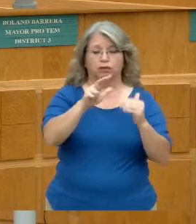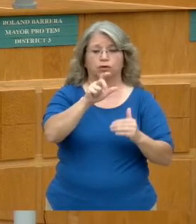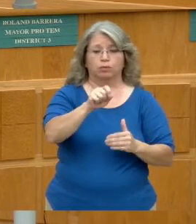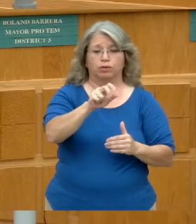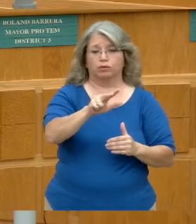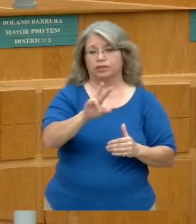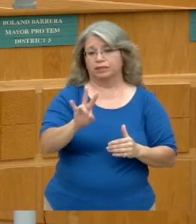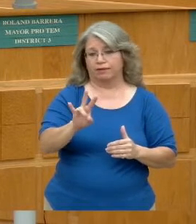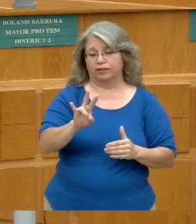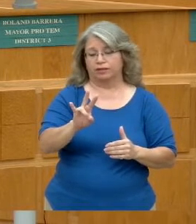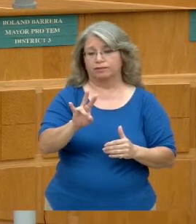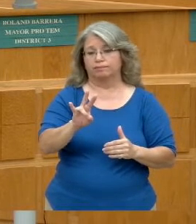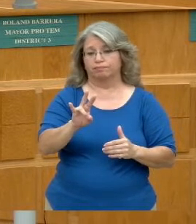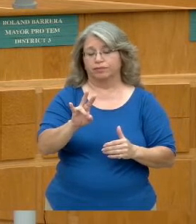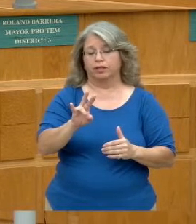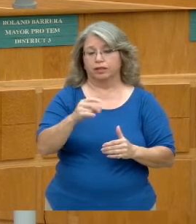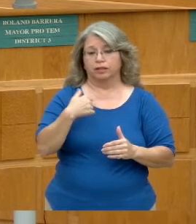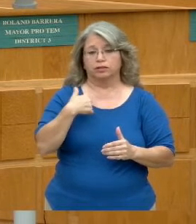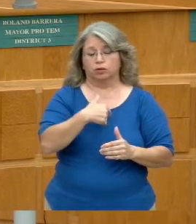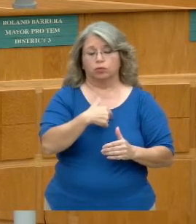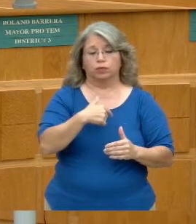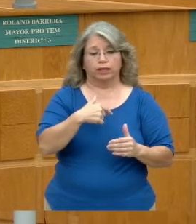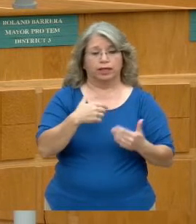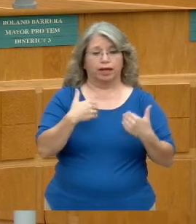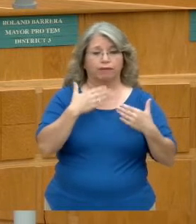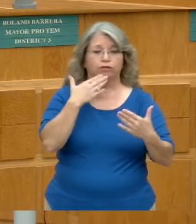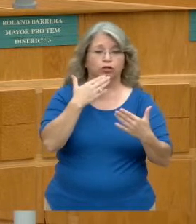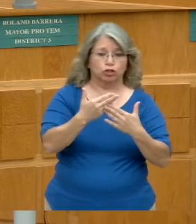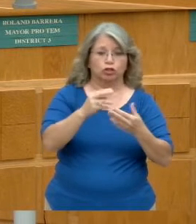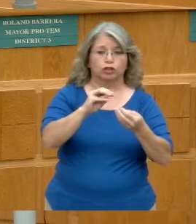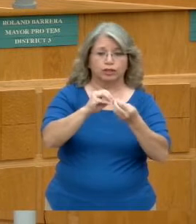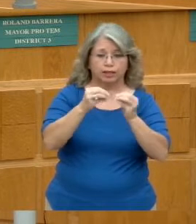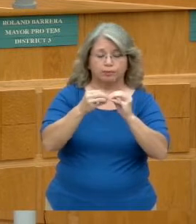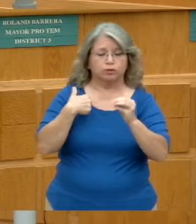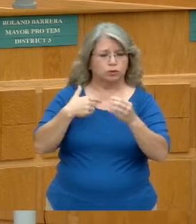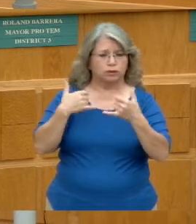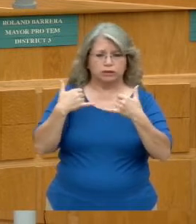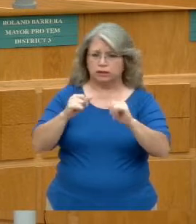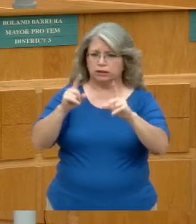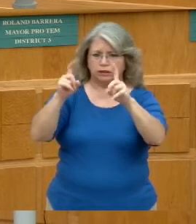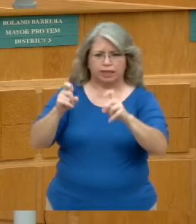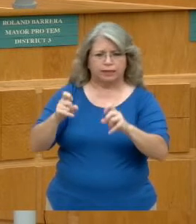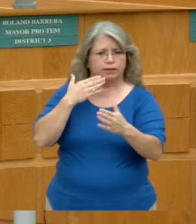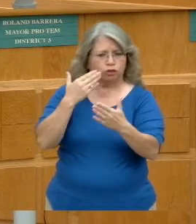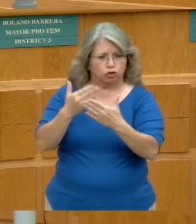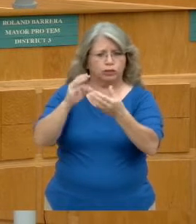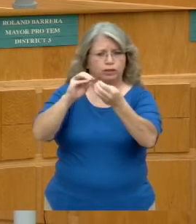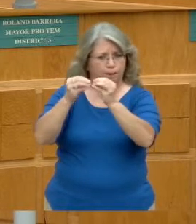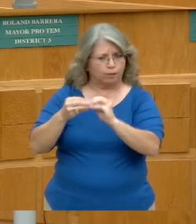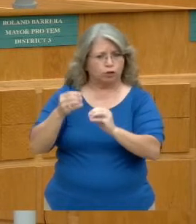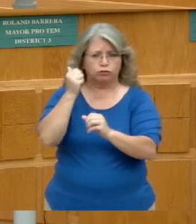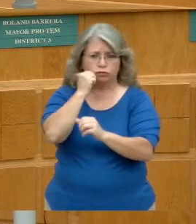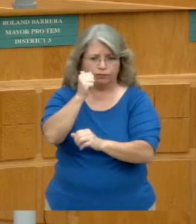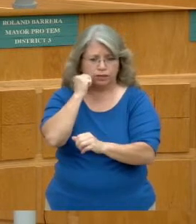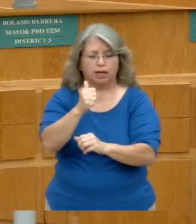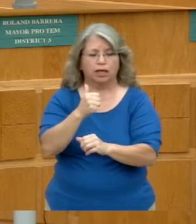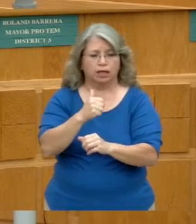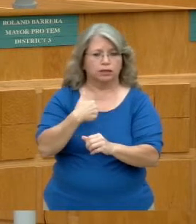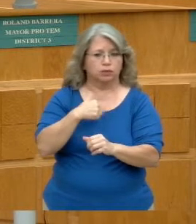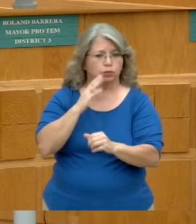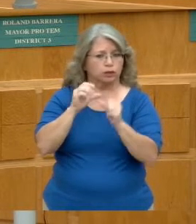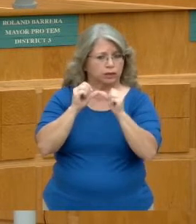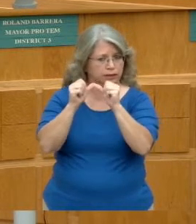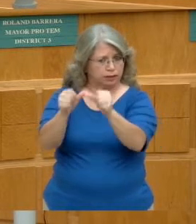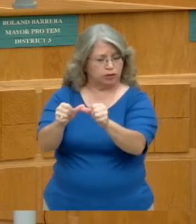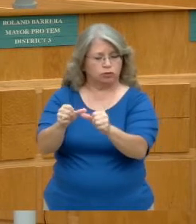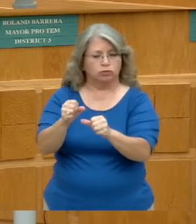continuing in great numbers to do our testing, and we'll continue to do that. And so I think each one in the community